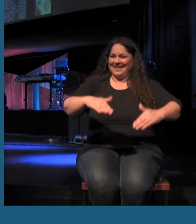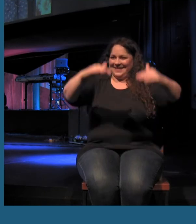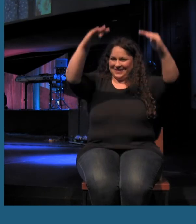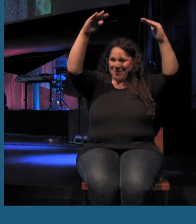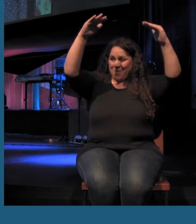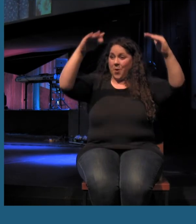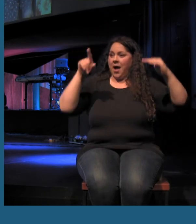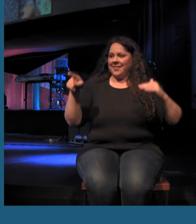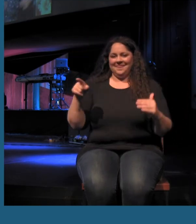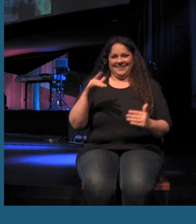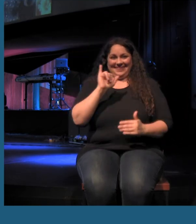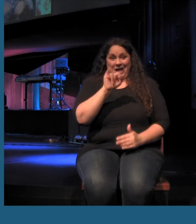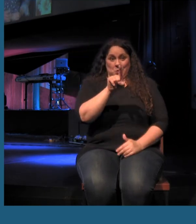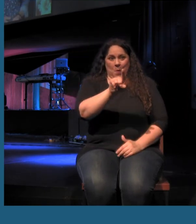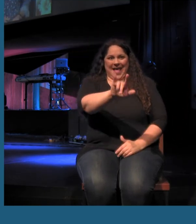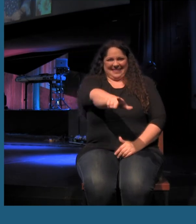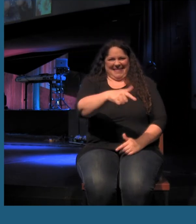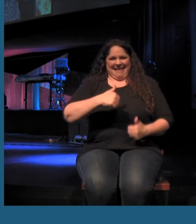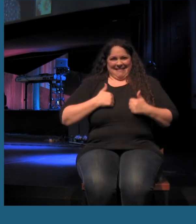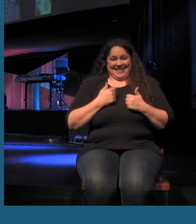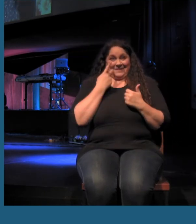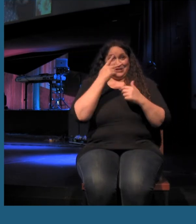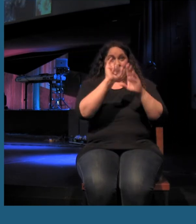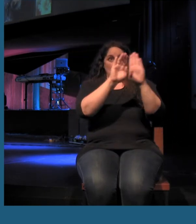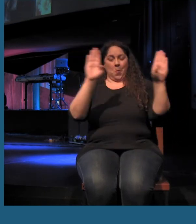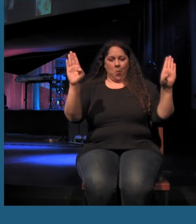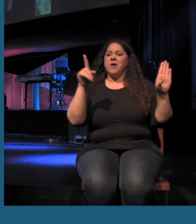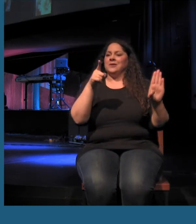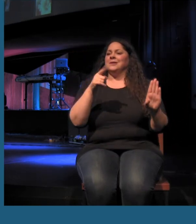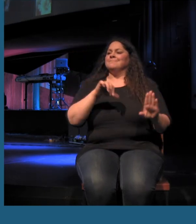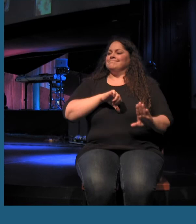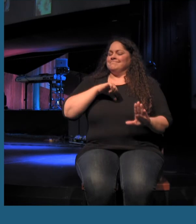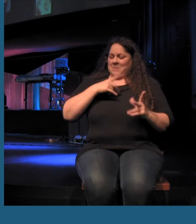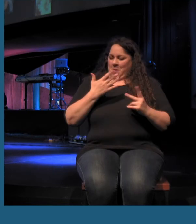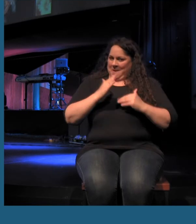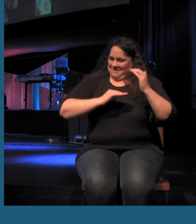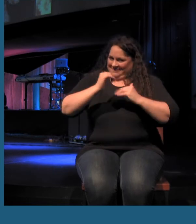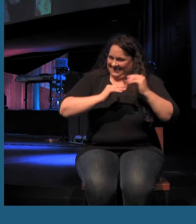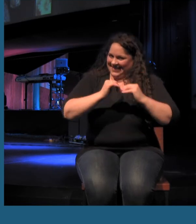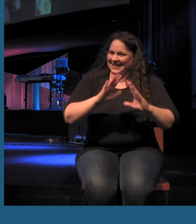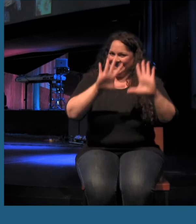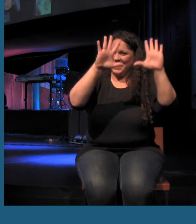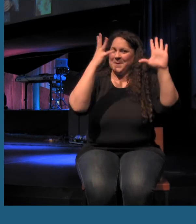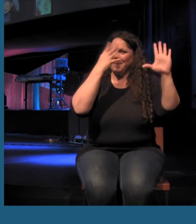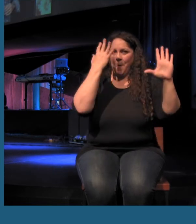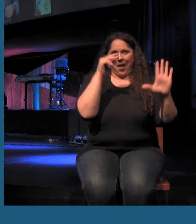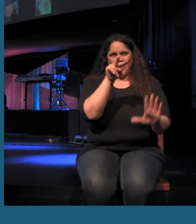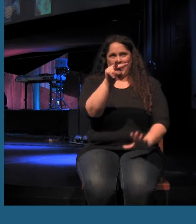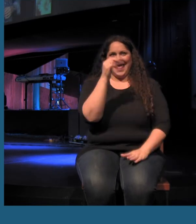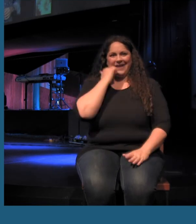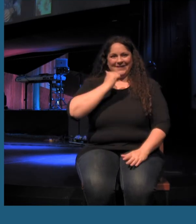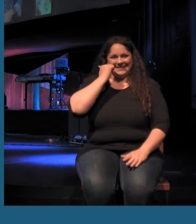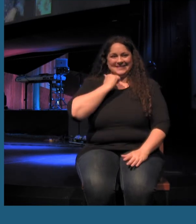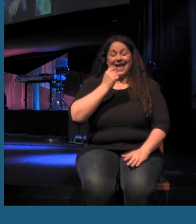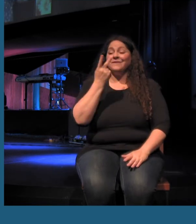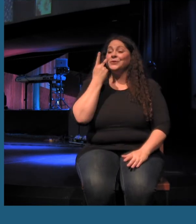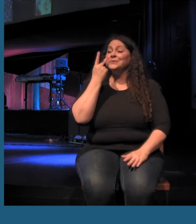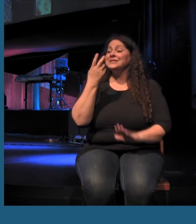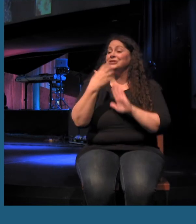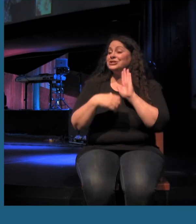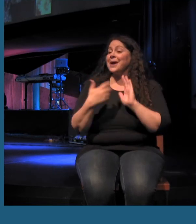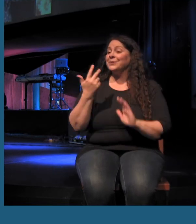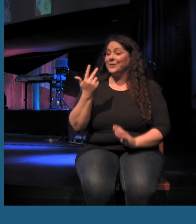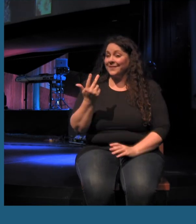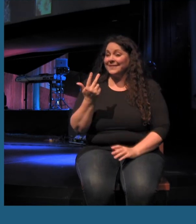of the wall every day that they got up. So they built that section in front of their home. And you, if you read through chapter 3, it would